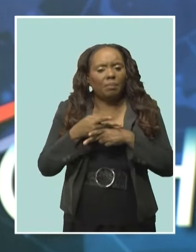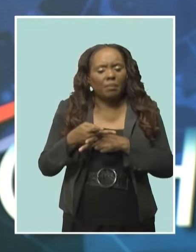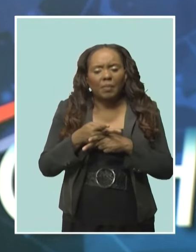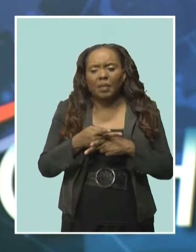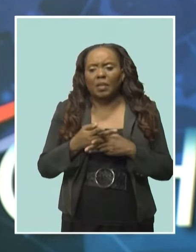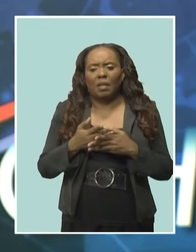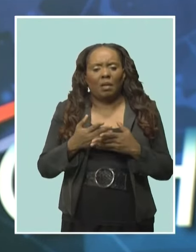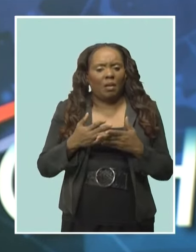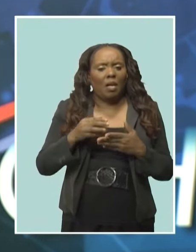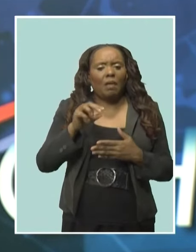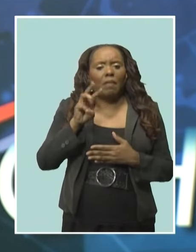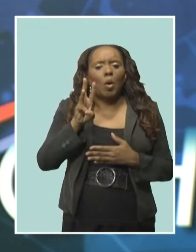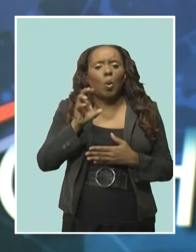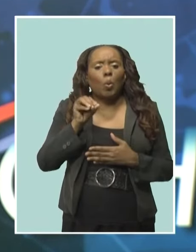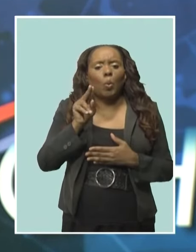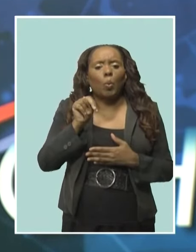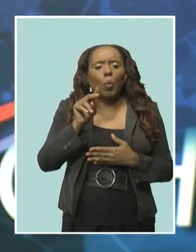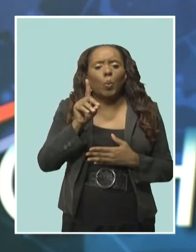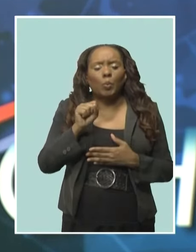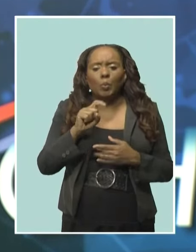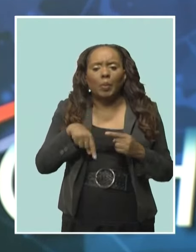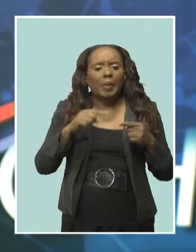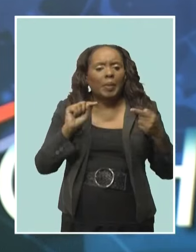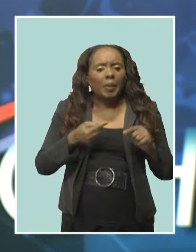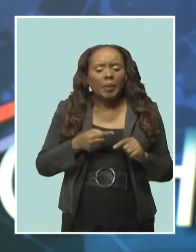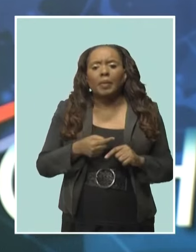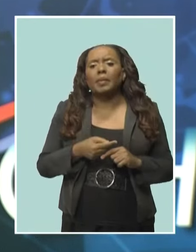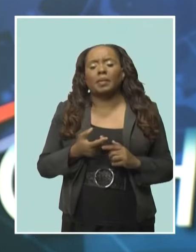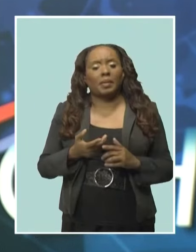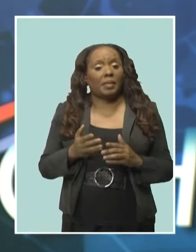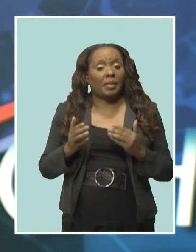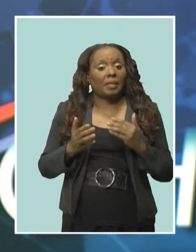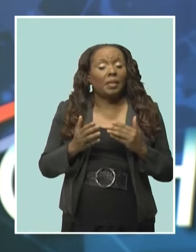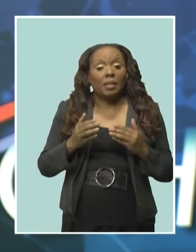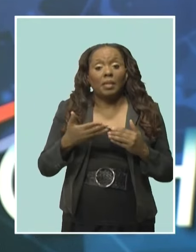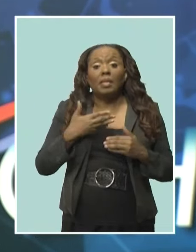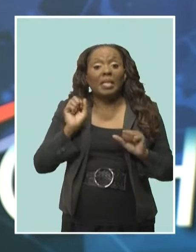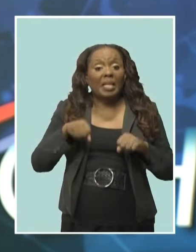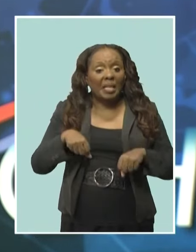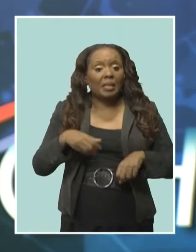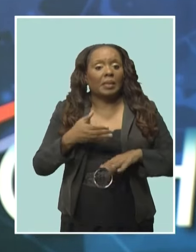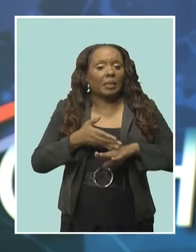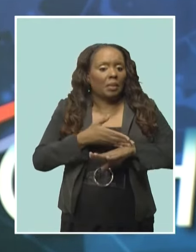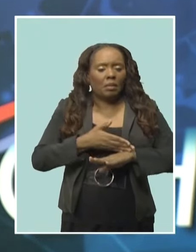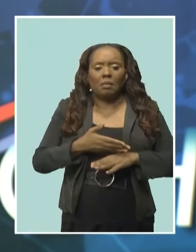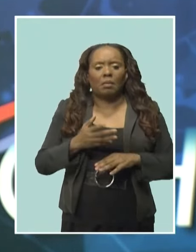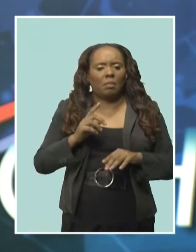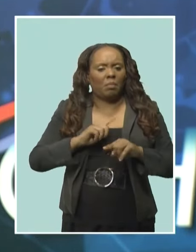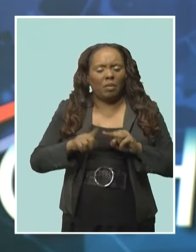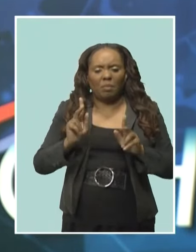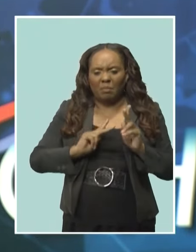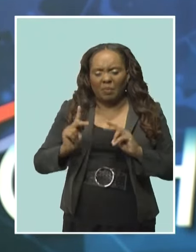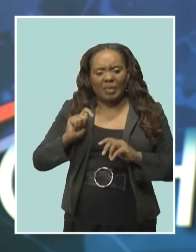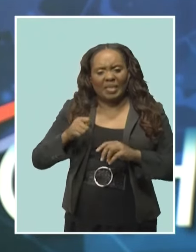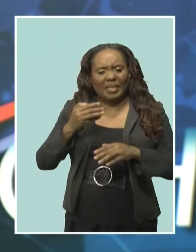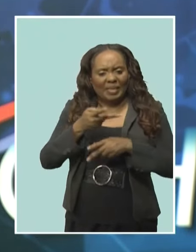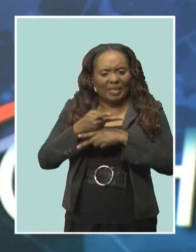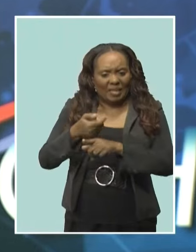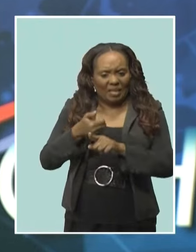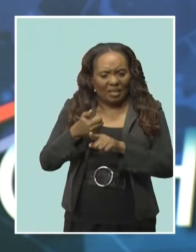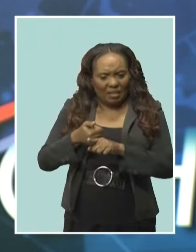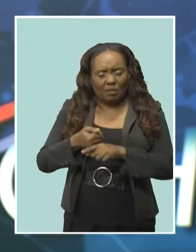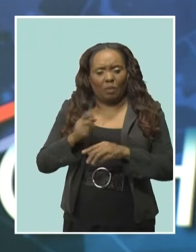the Caribbean seems to have been left behind without easy access to knowledge or wound care dressings. Speaking ahead of the